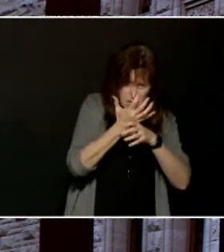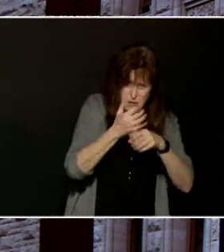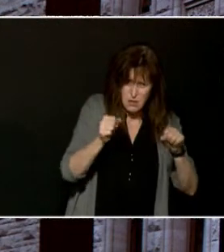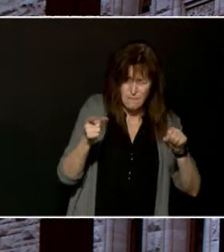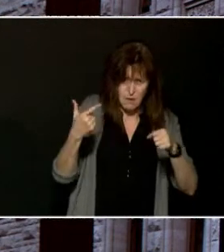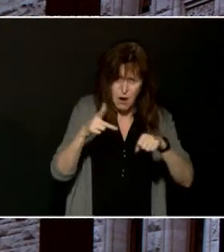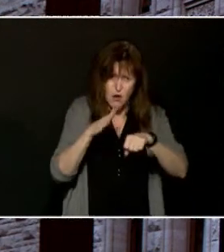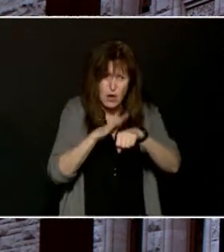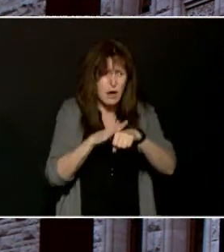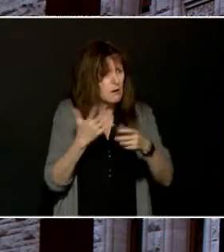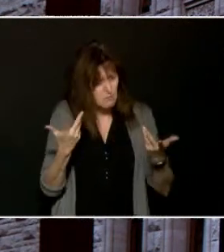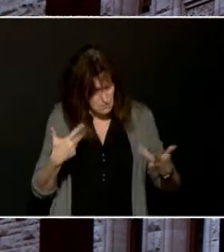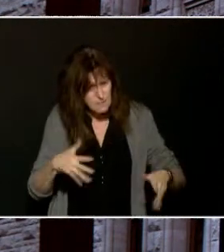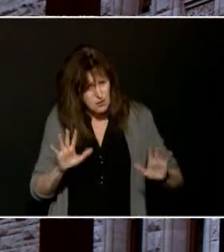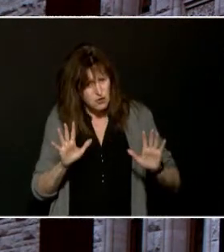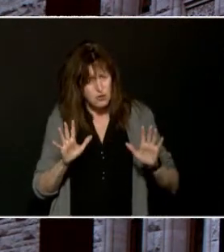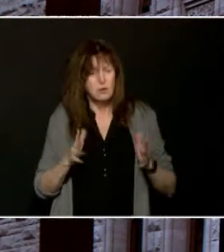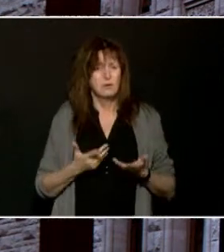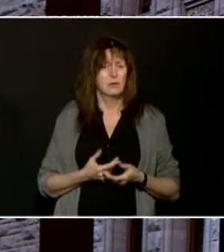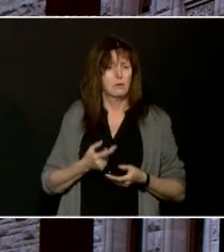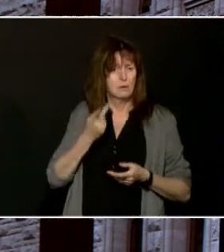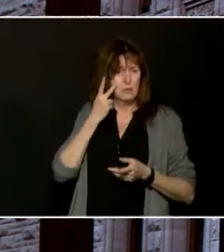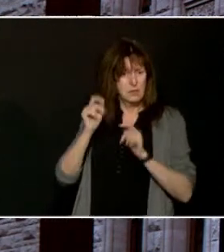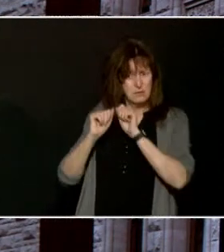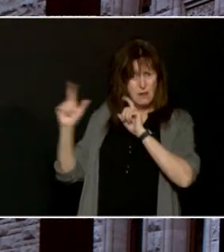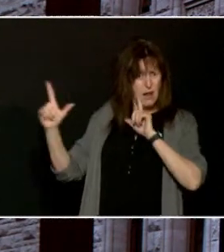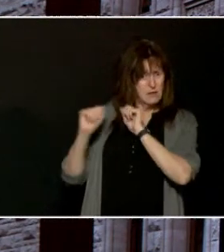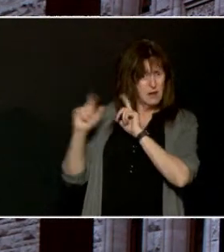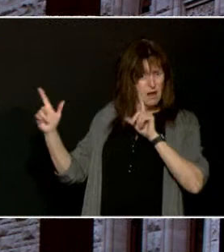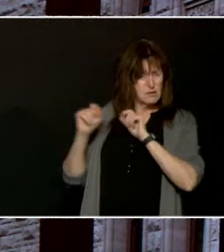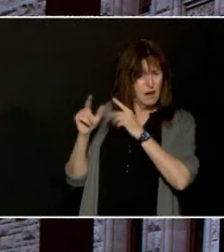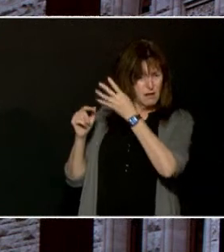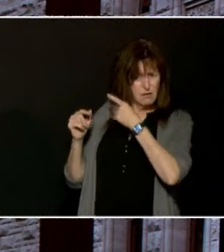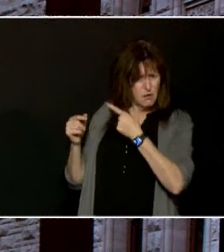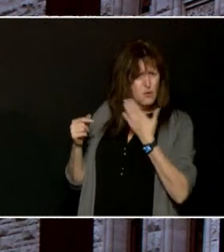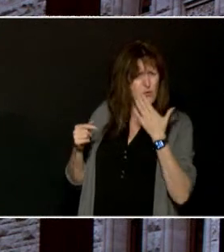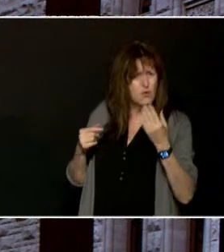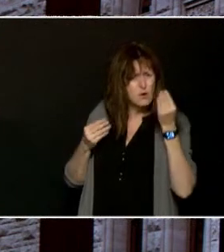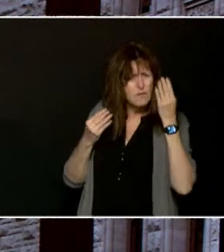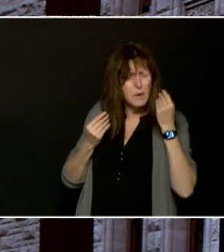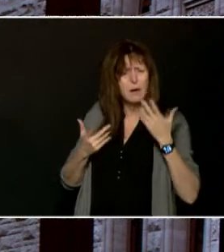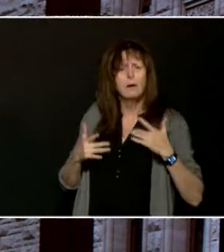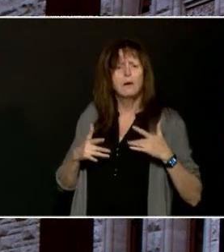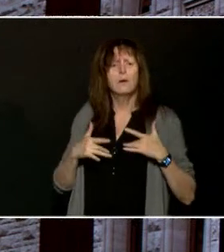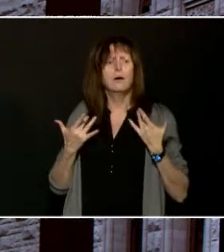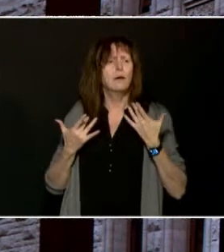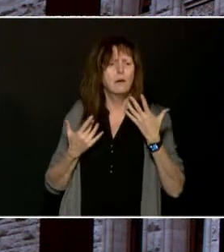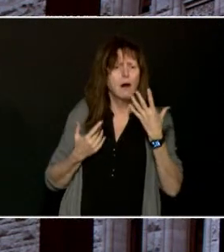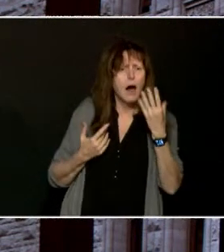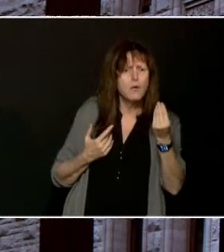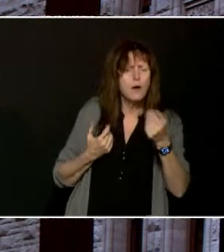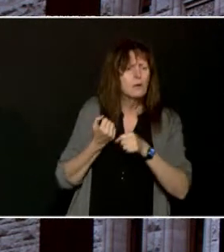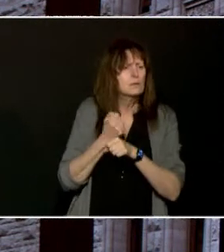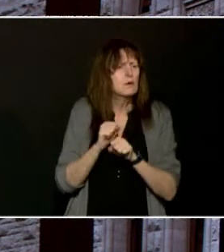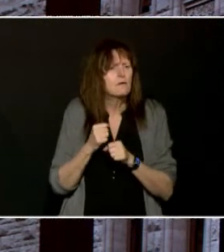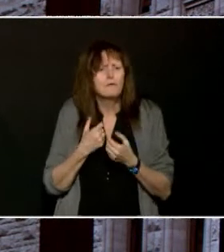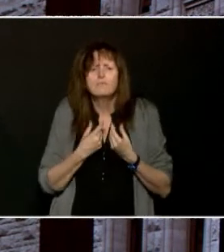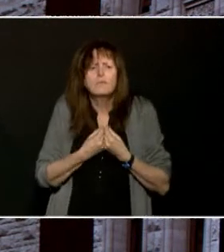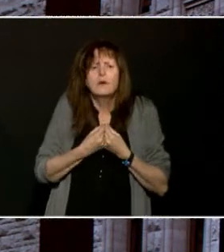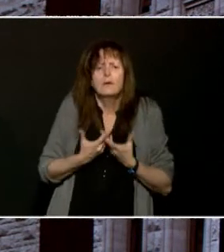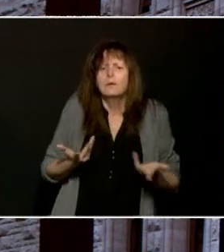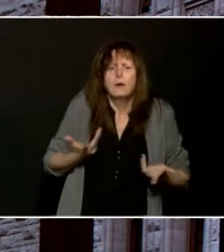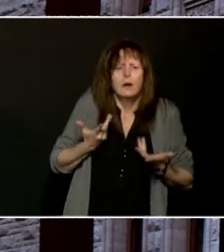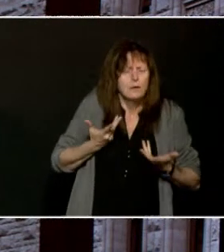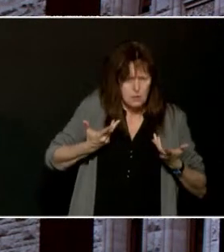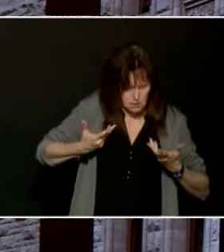in the deck from Dr. Brown about what you should do to make sure those outdoor activities are still safe. And